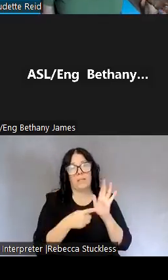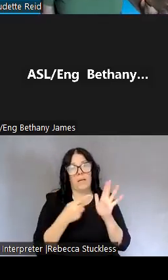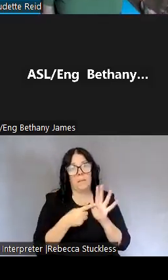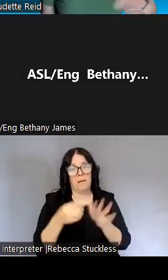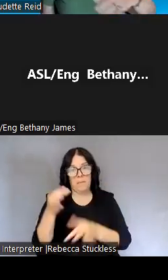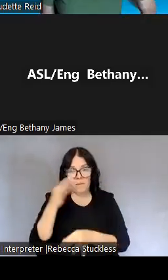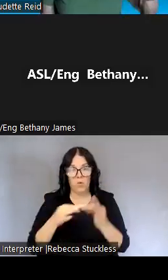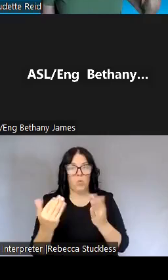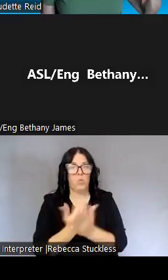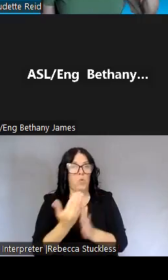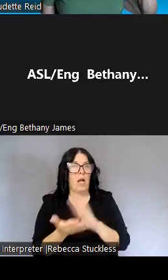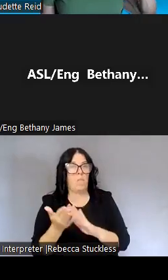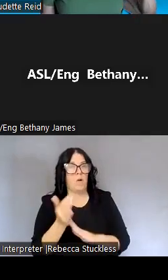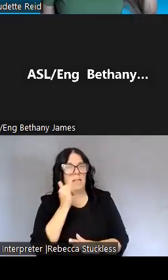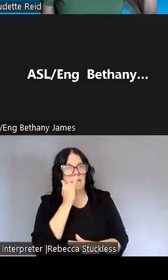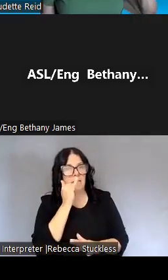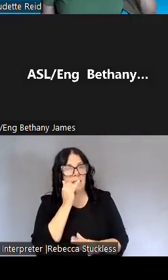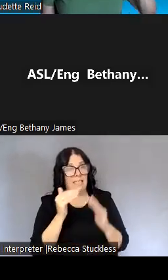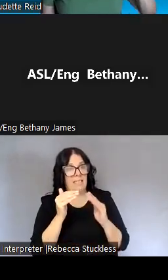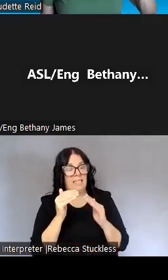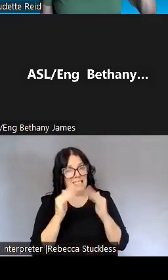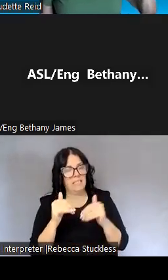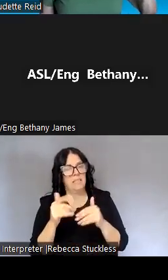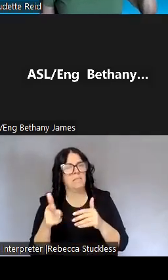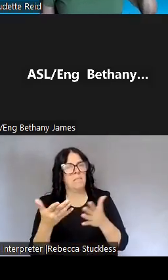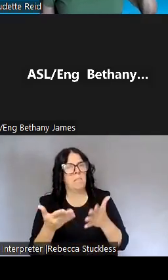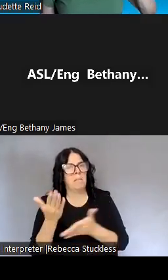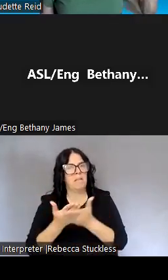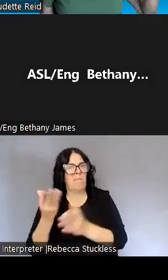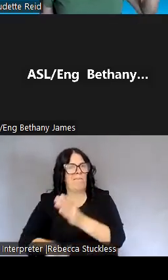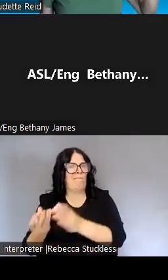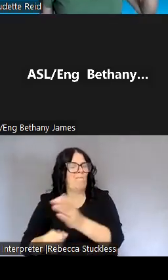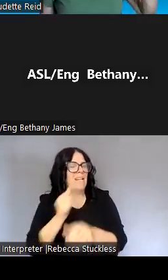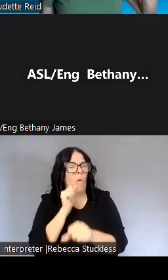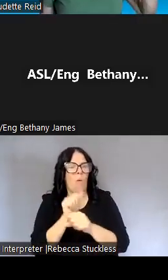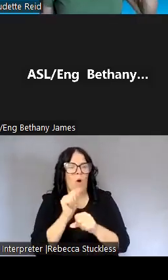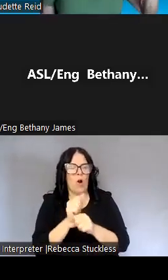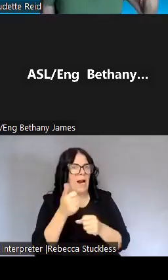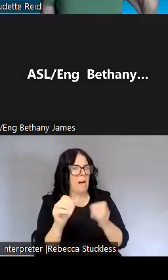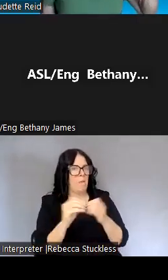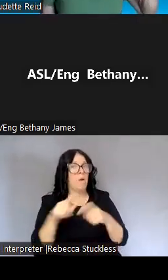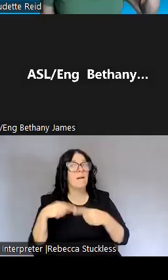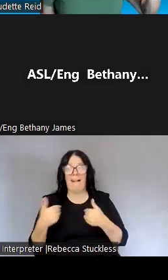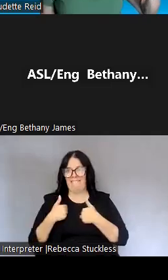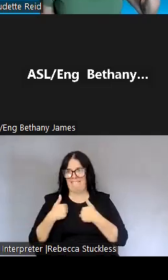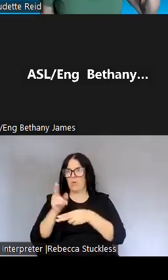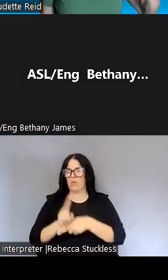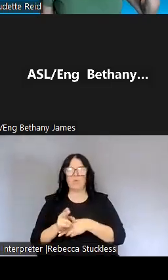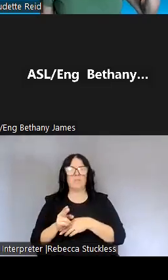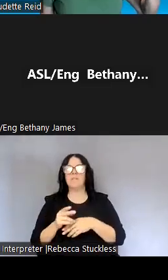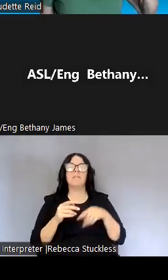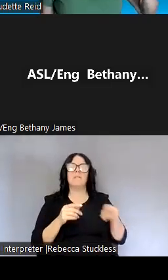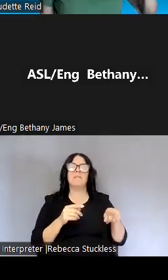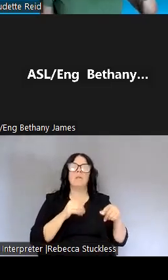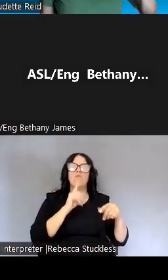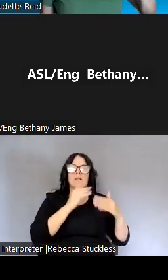new operating system, you might lose some things that you might have been used to. There are only a few